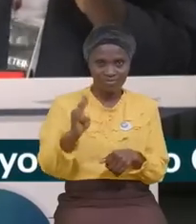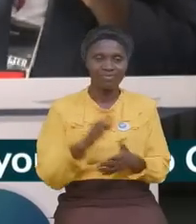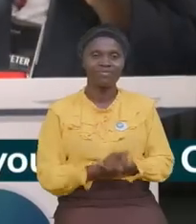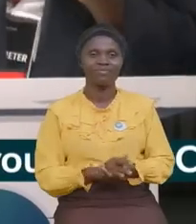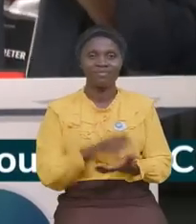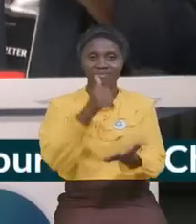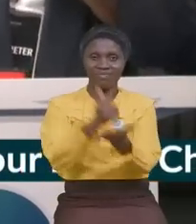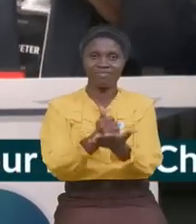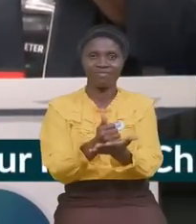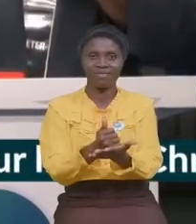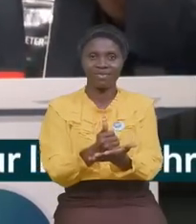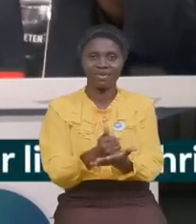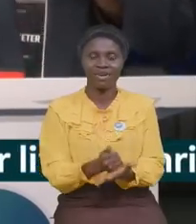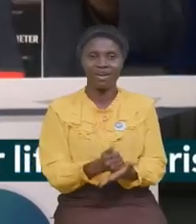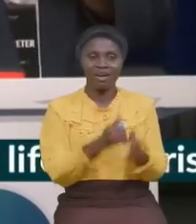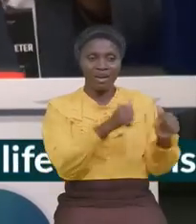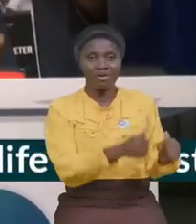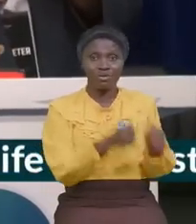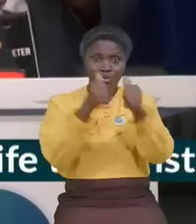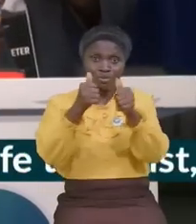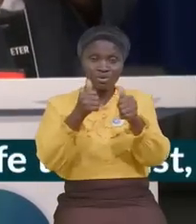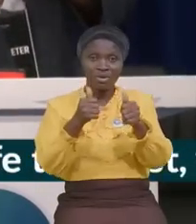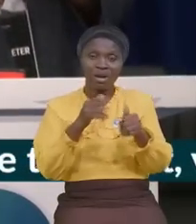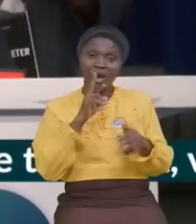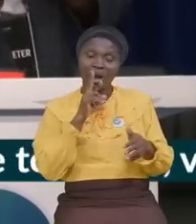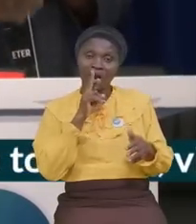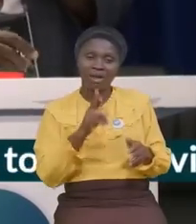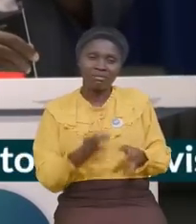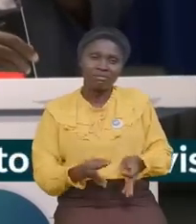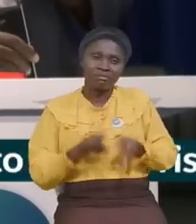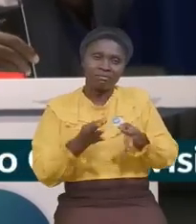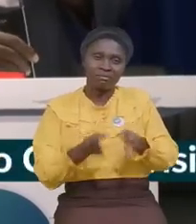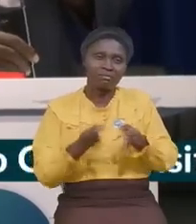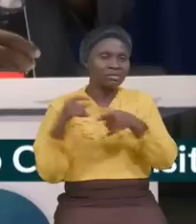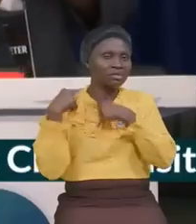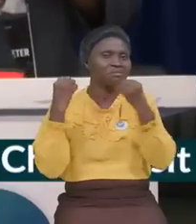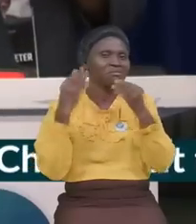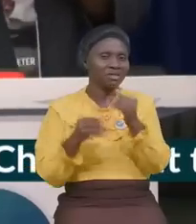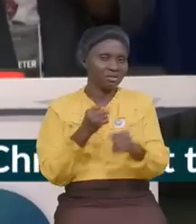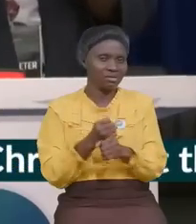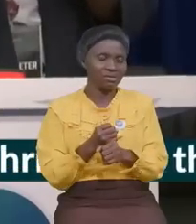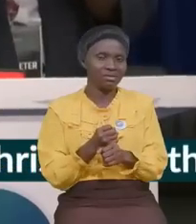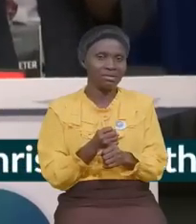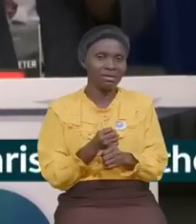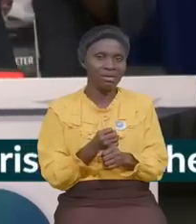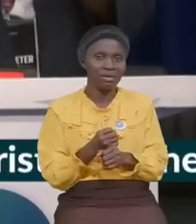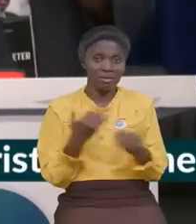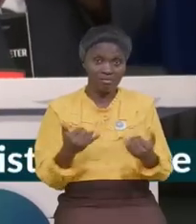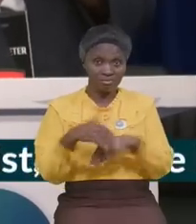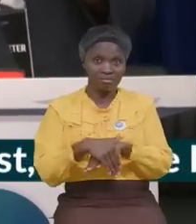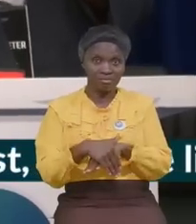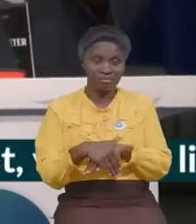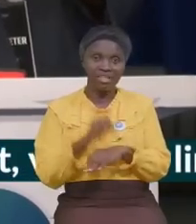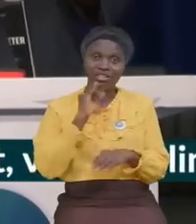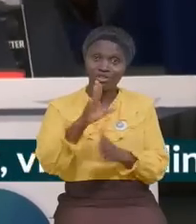Your promotion has been delayed for so many years now. Tonight is your